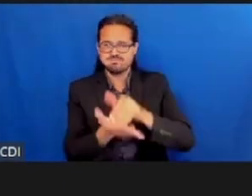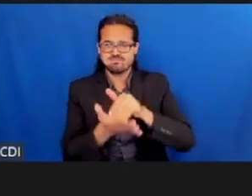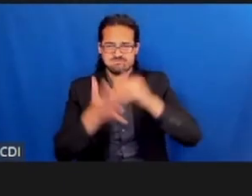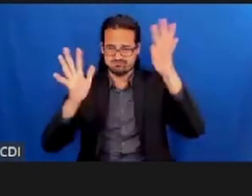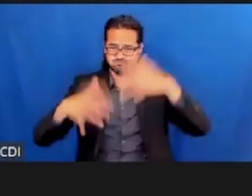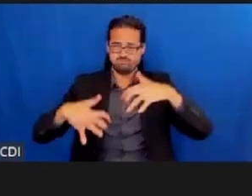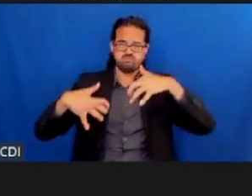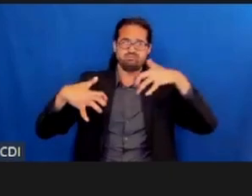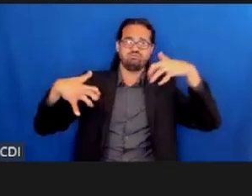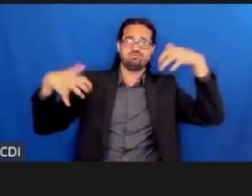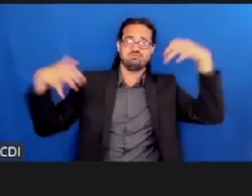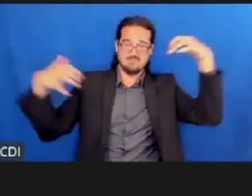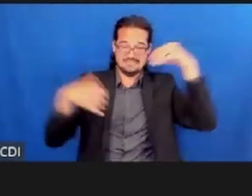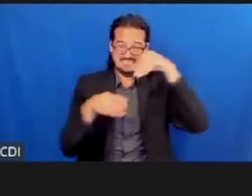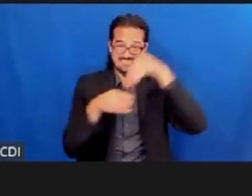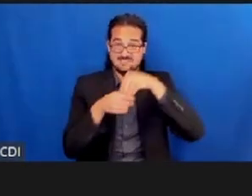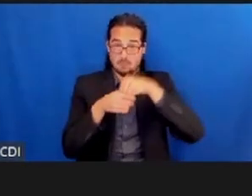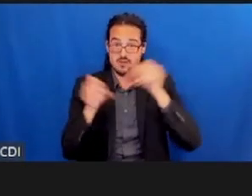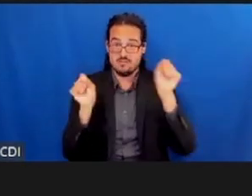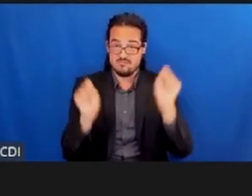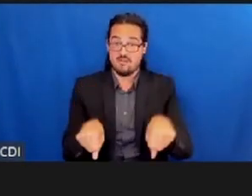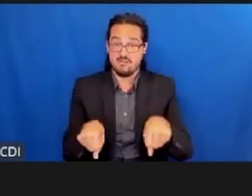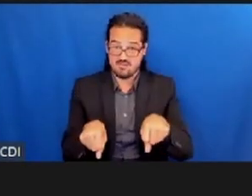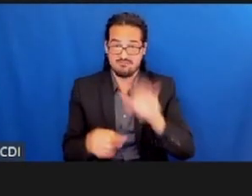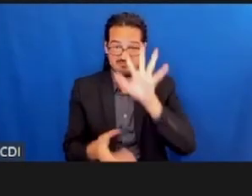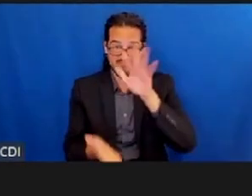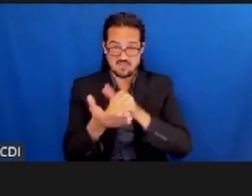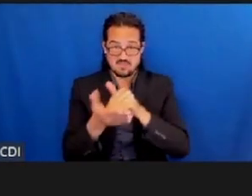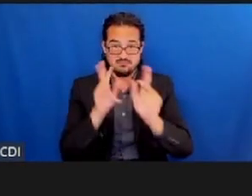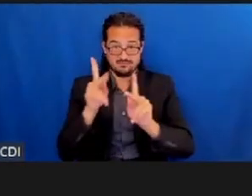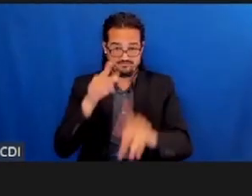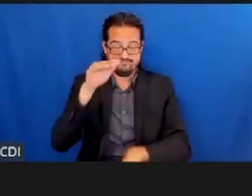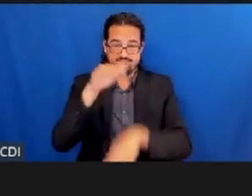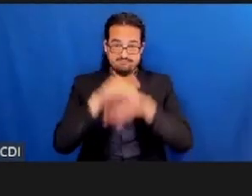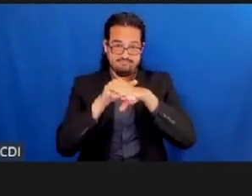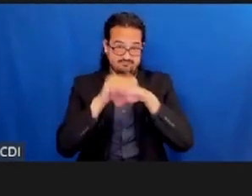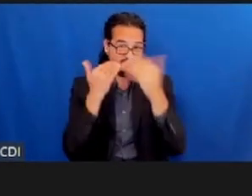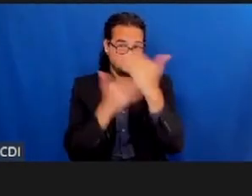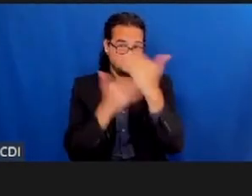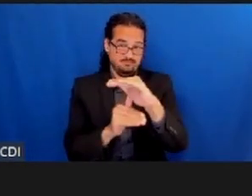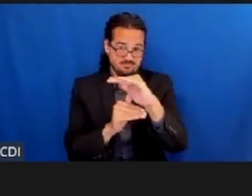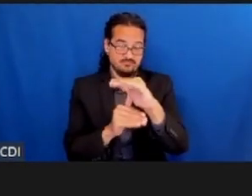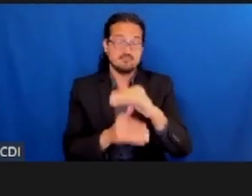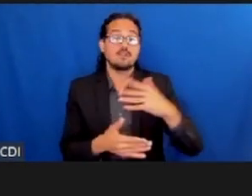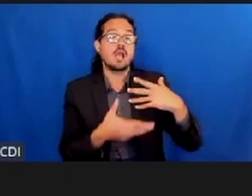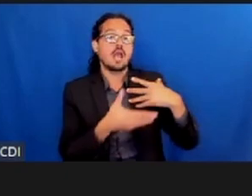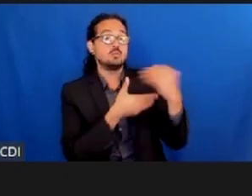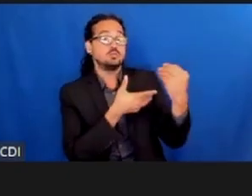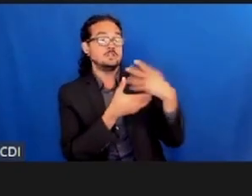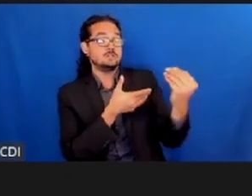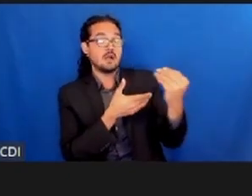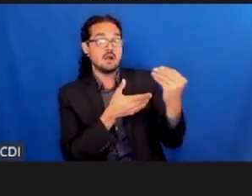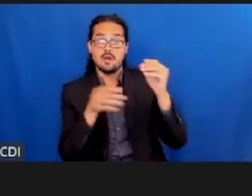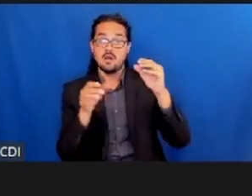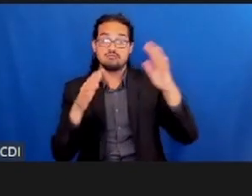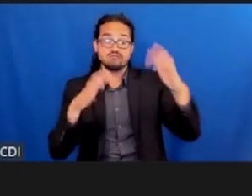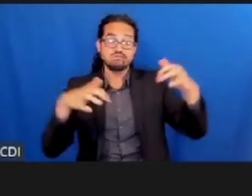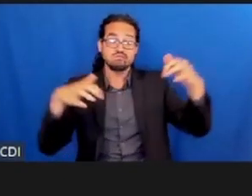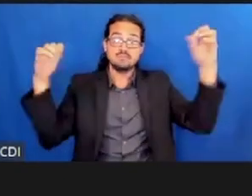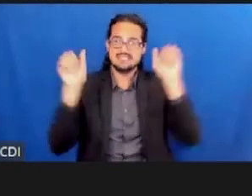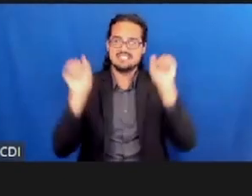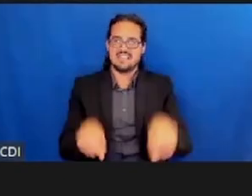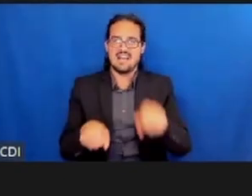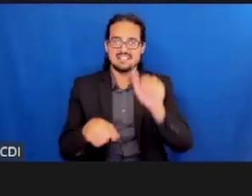much. But in those settings, people, in order to attend events in those settings, would need to verify vaccination status or a